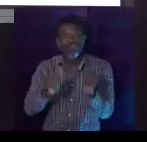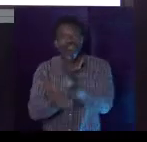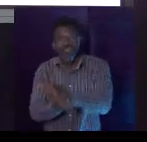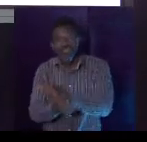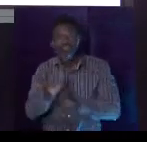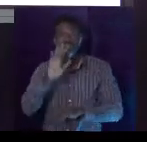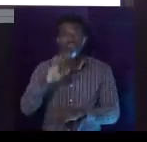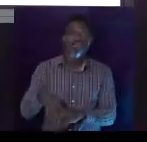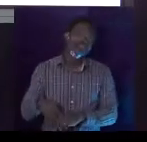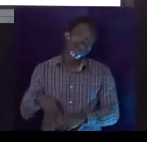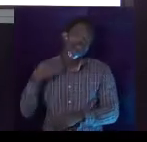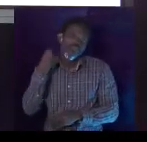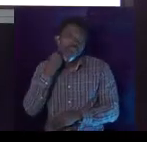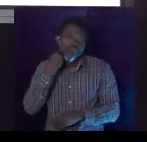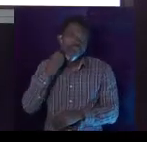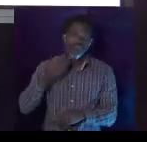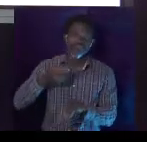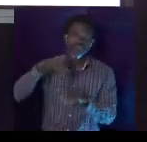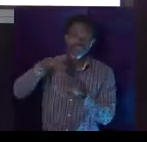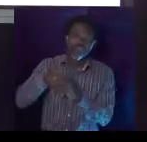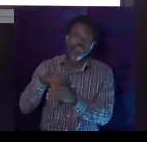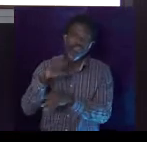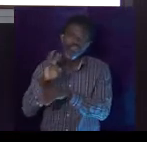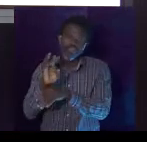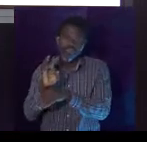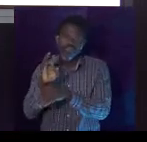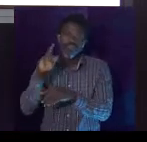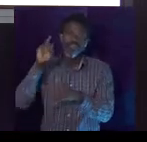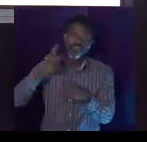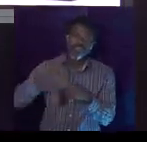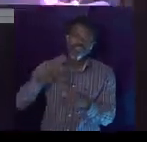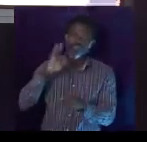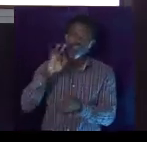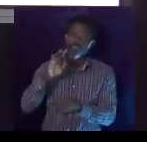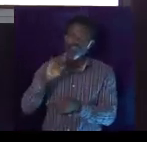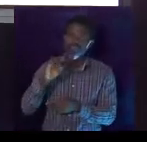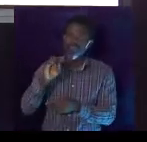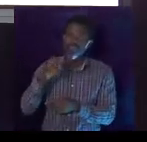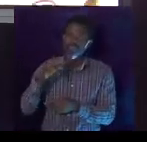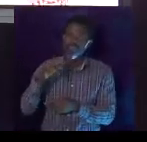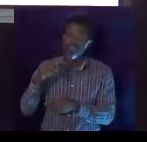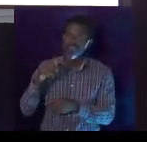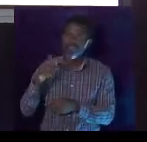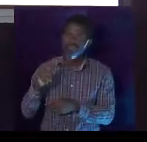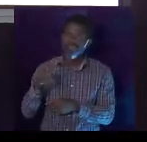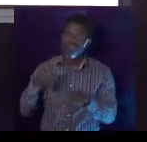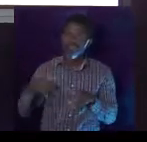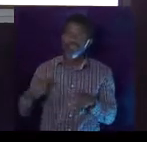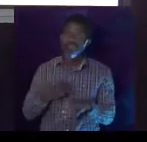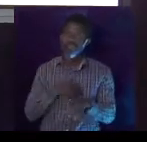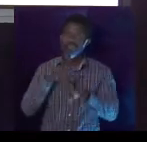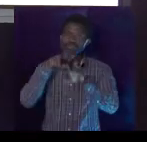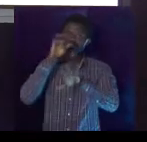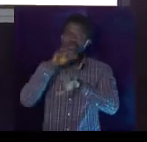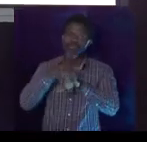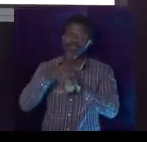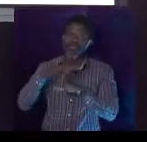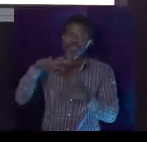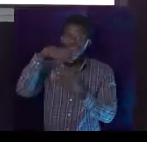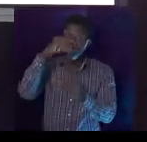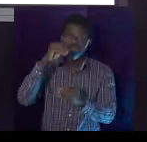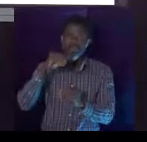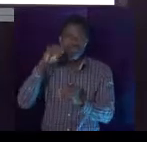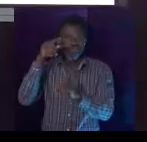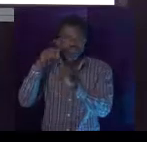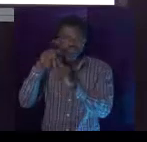in Celsius to Fahrenheit. So let's just look at the learning objectives for today. Our learning objectives will just be to